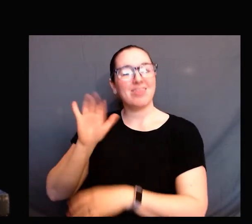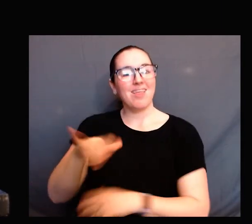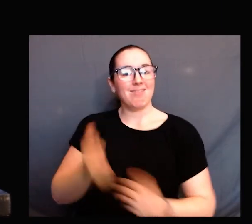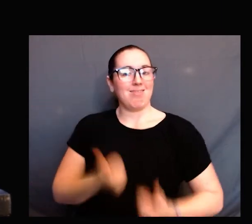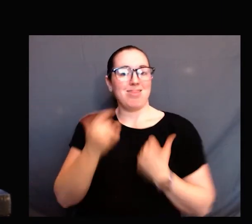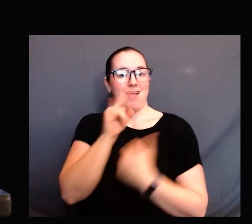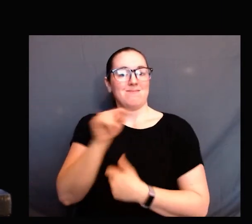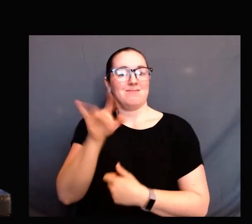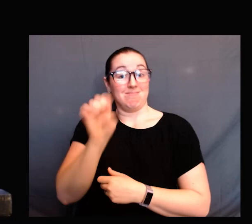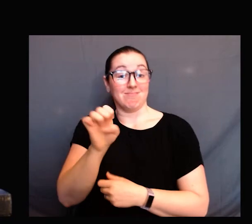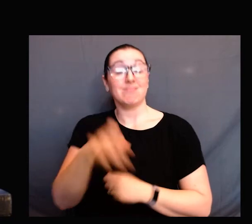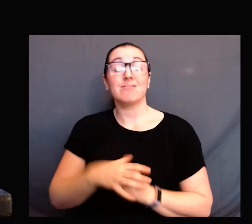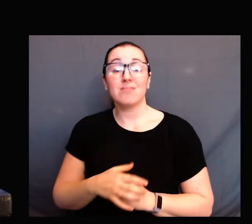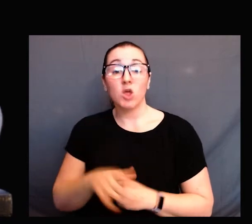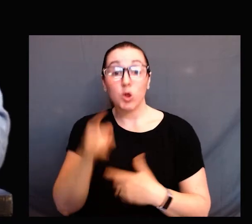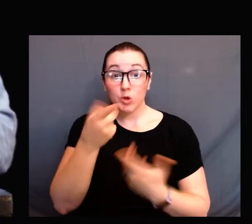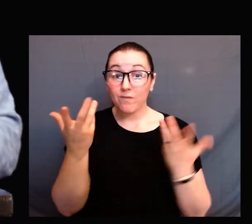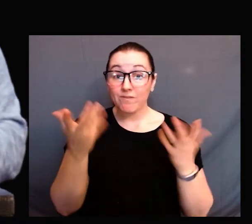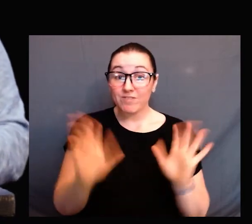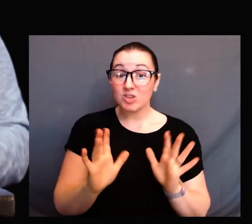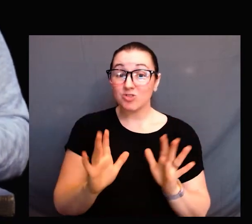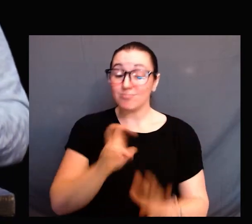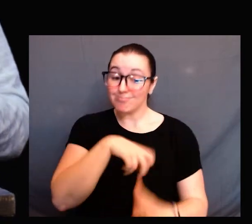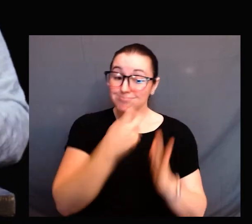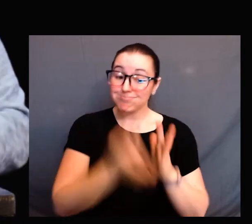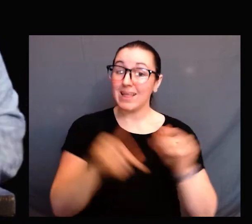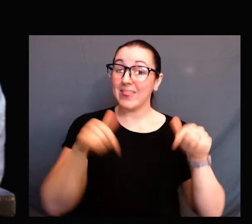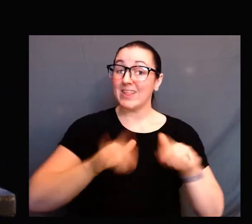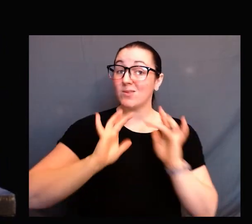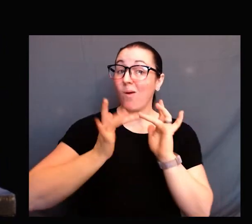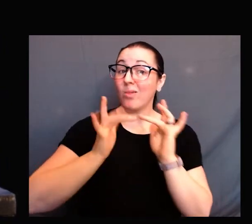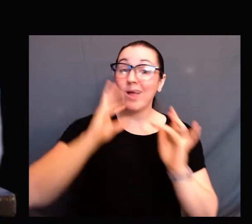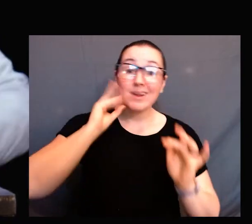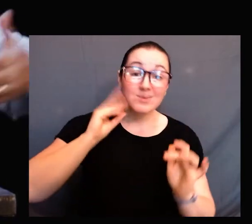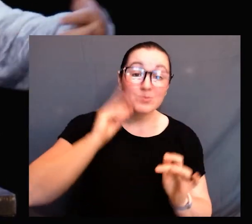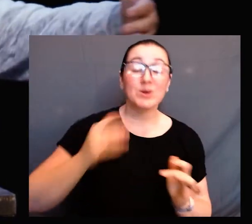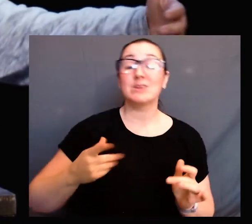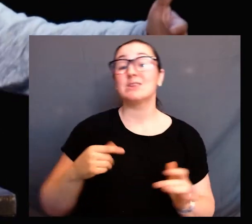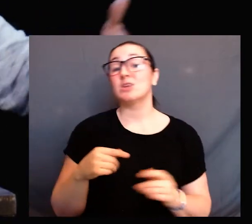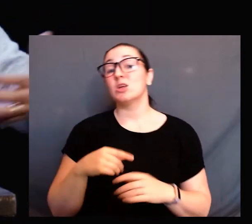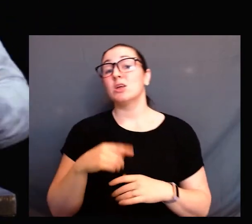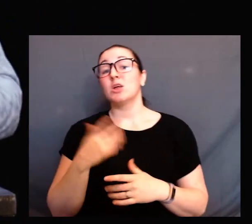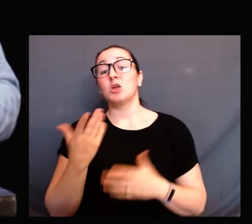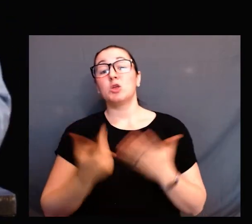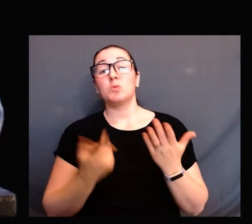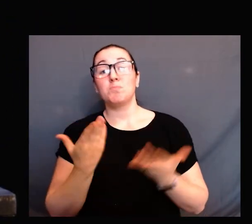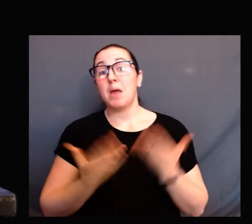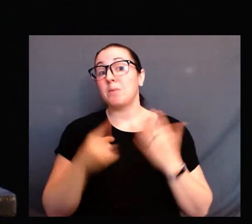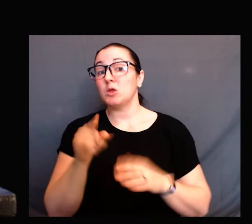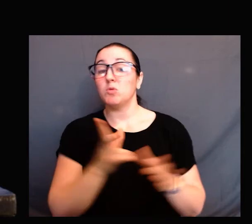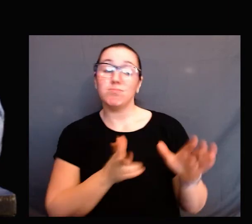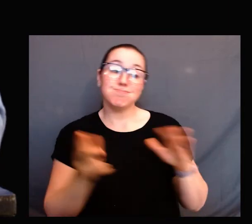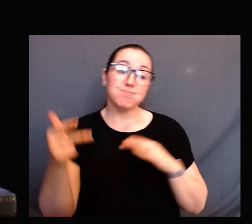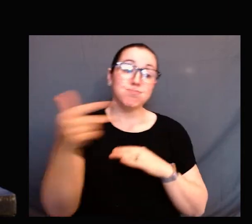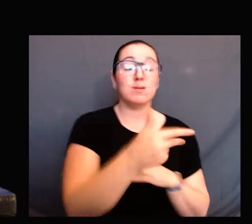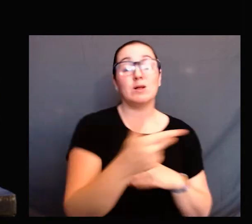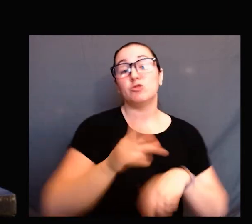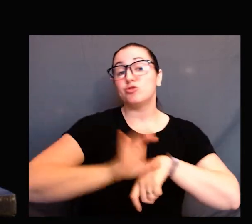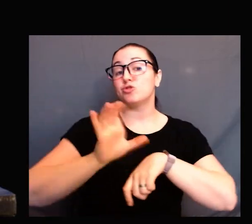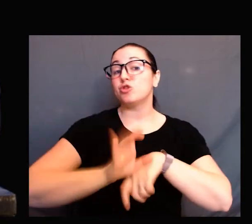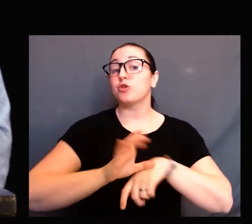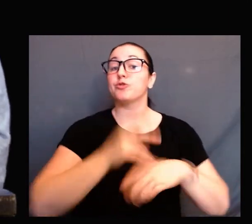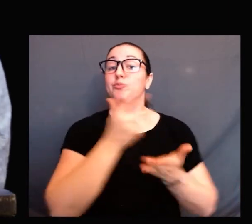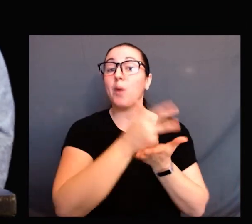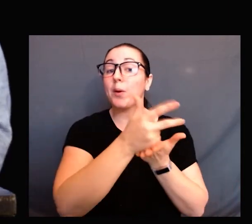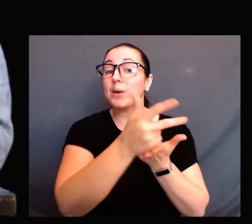of life. You found your way into this online experience. You pulled into a church parking lot. You